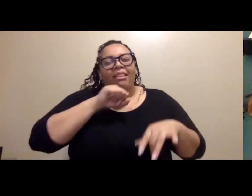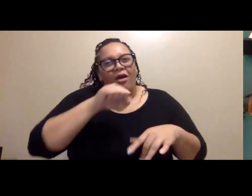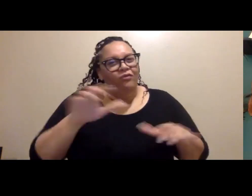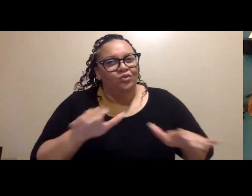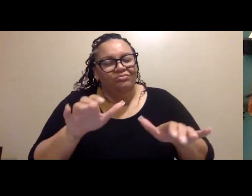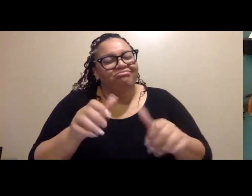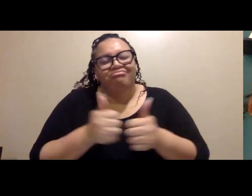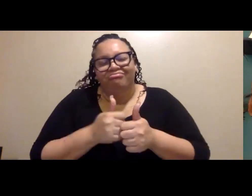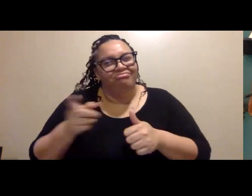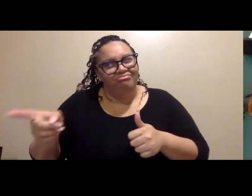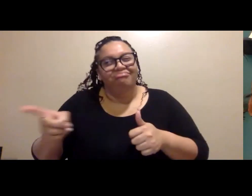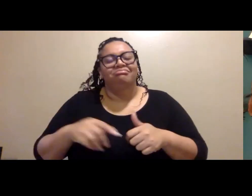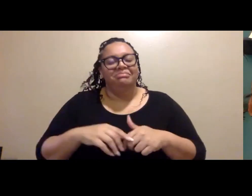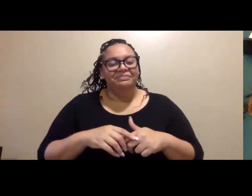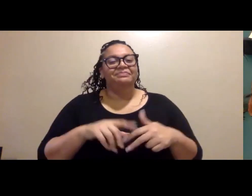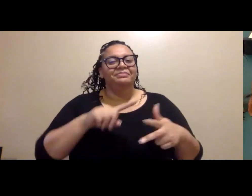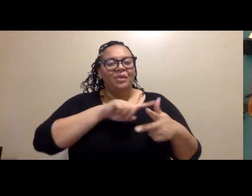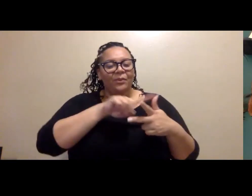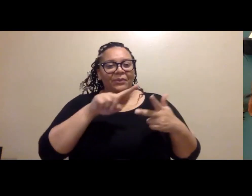On